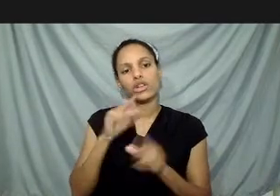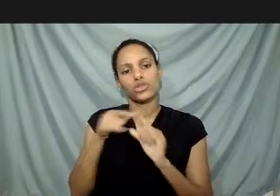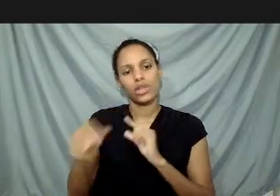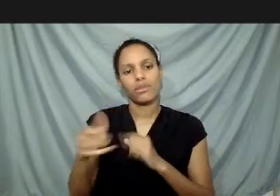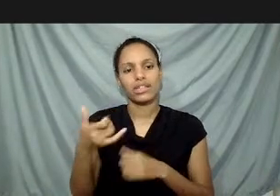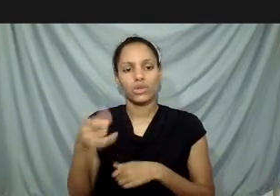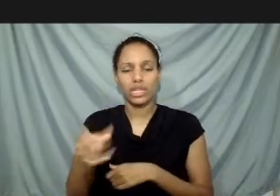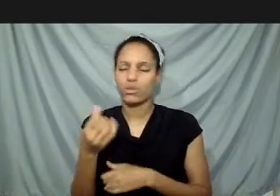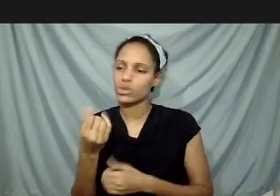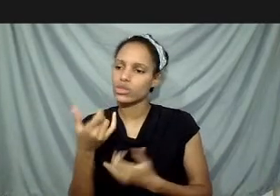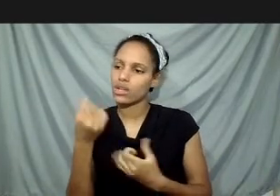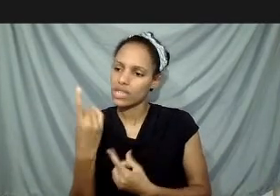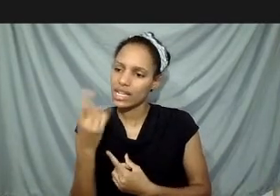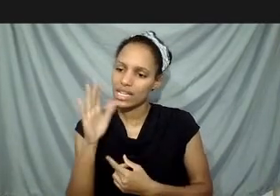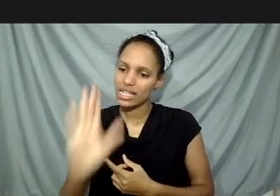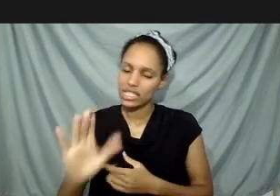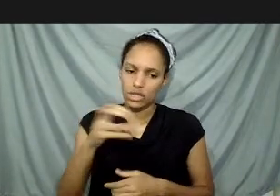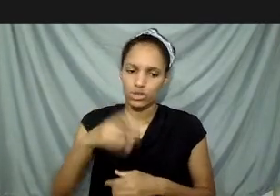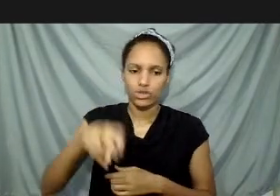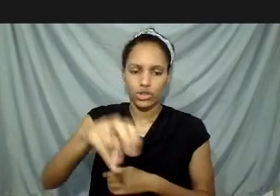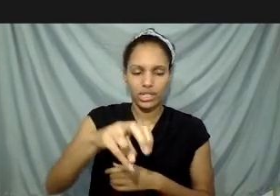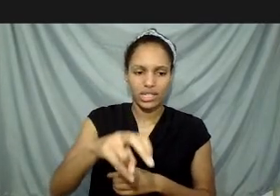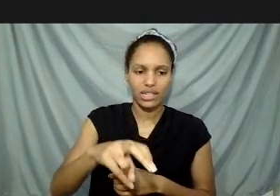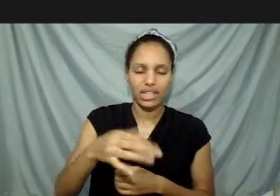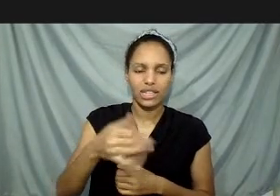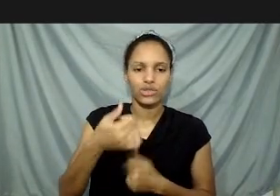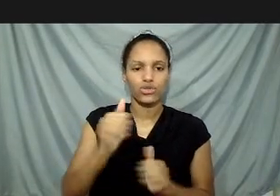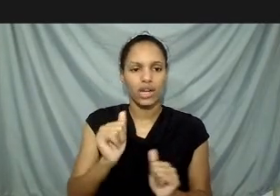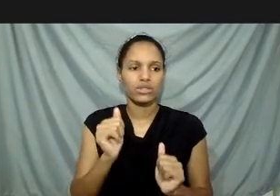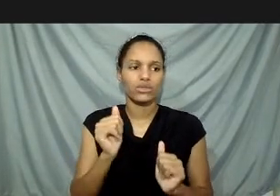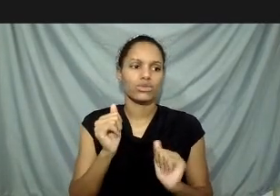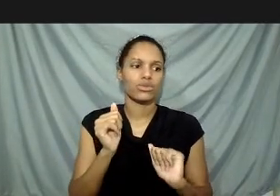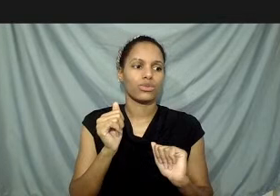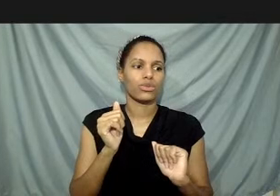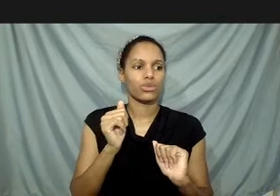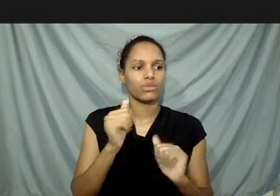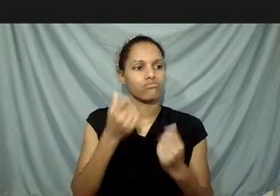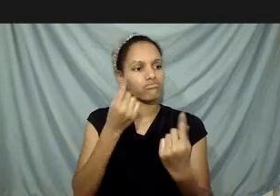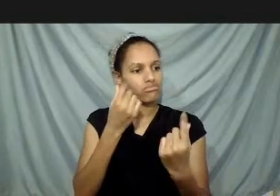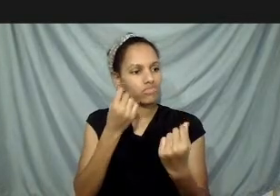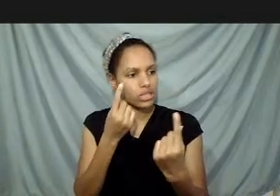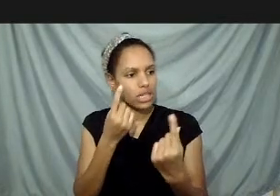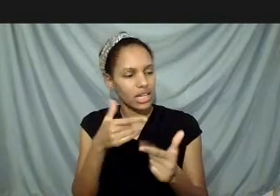and why he didn't associate with certain things that he eventually embraced.